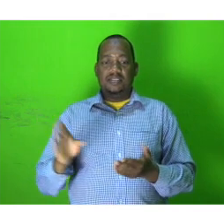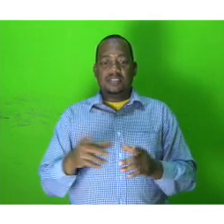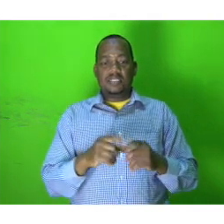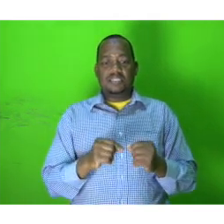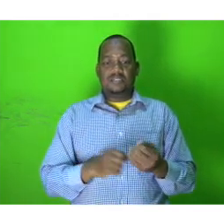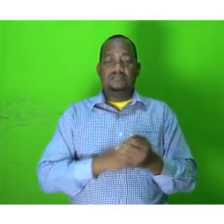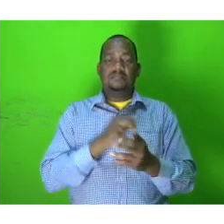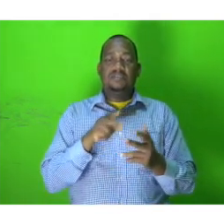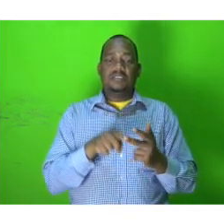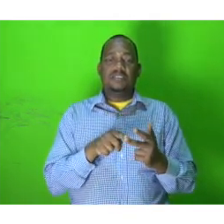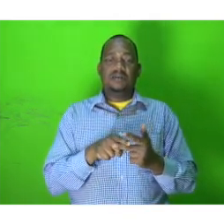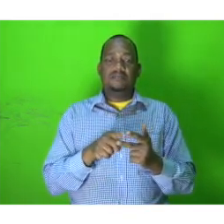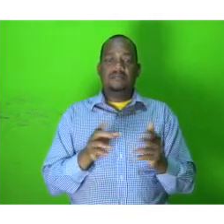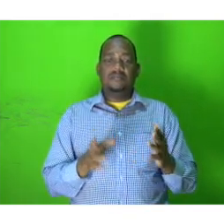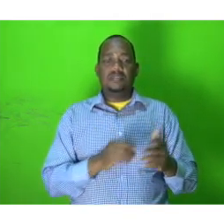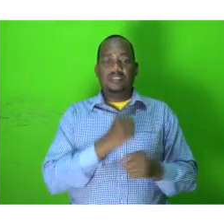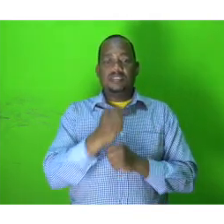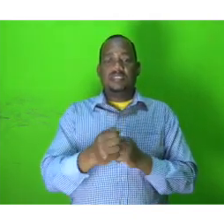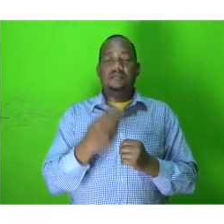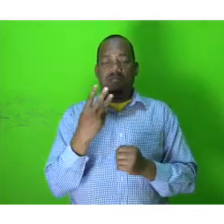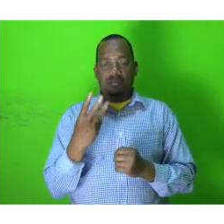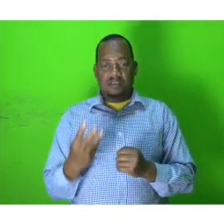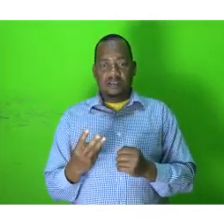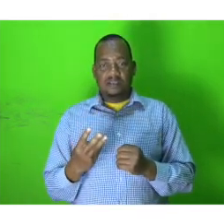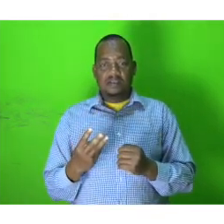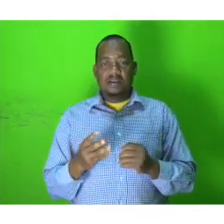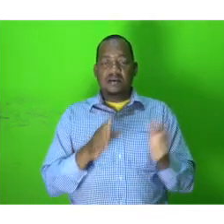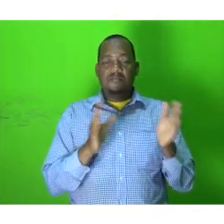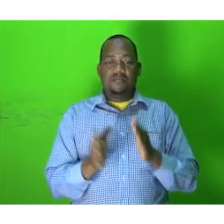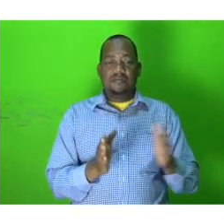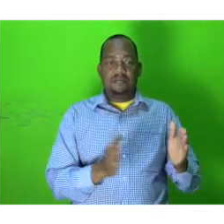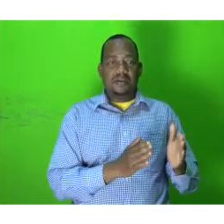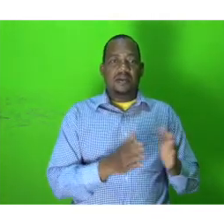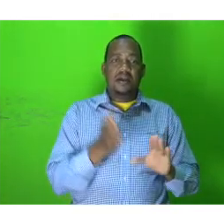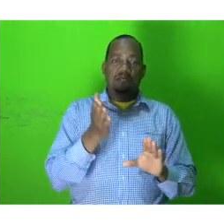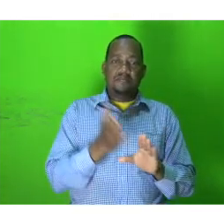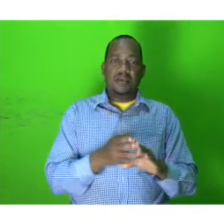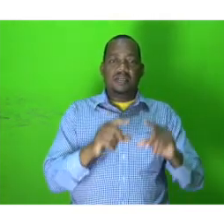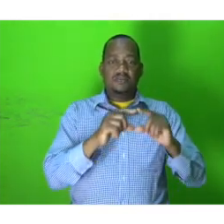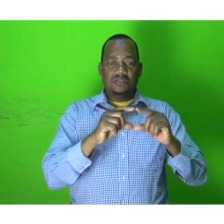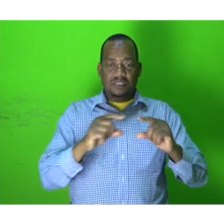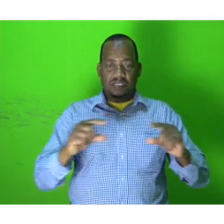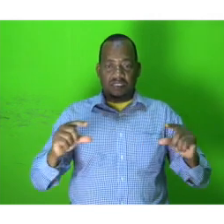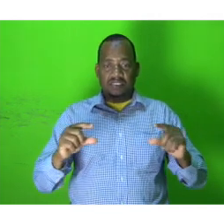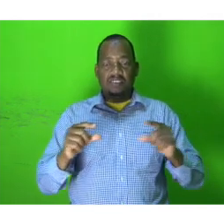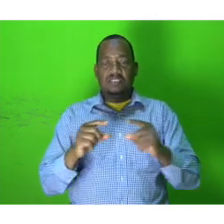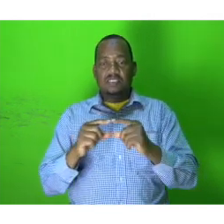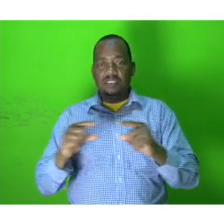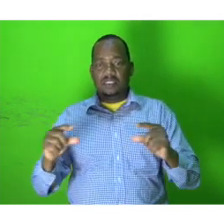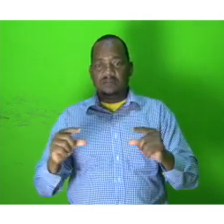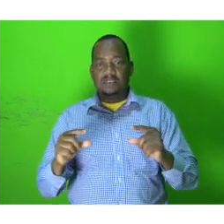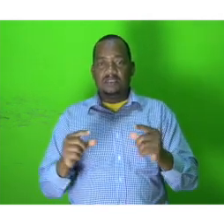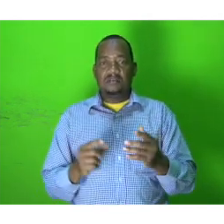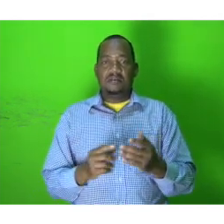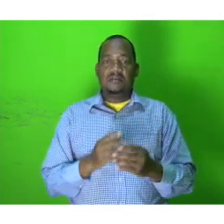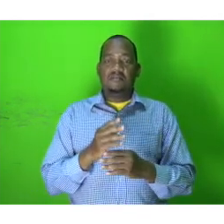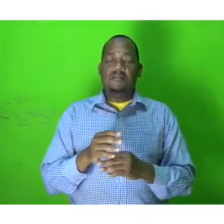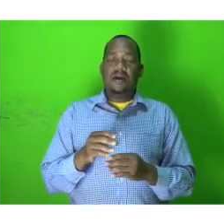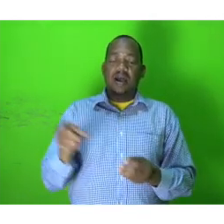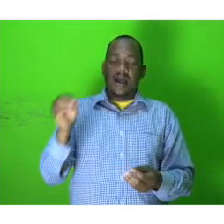Step 3. Prepare a bank reconciliation statement starting with the balance as